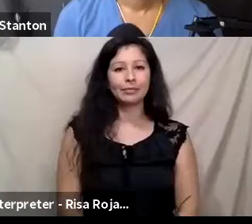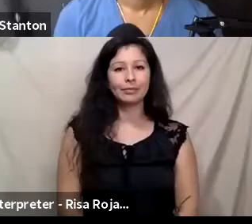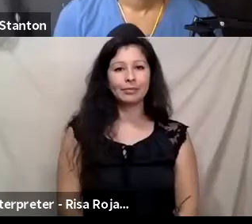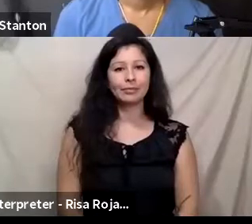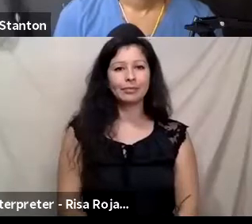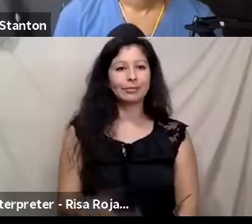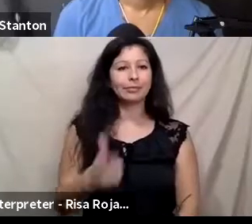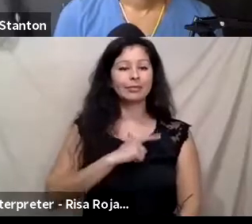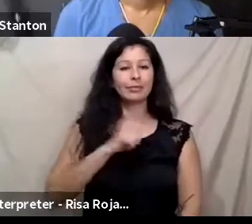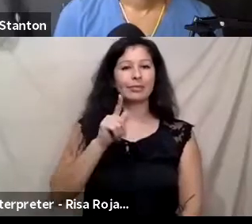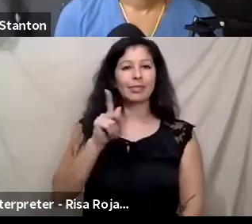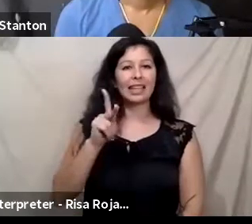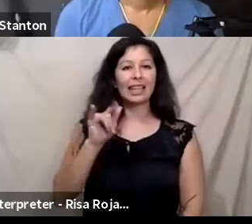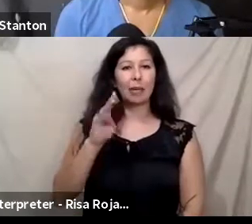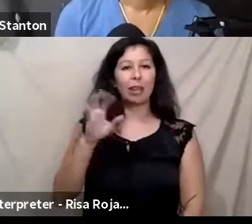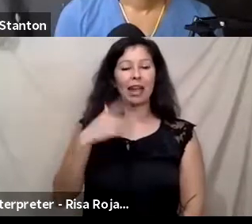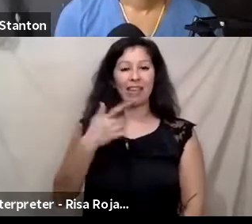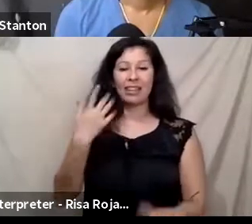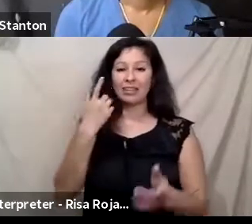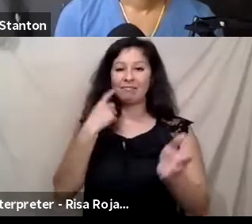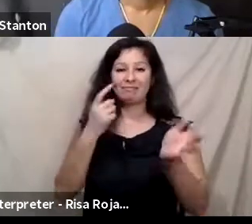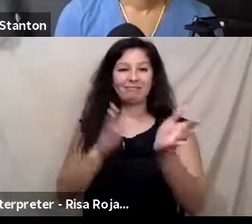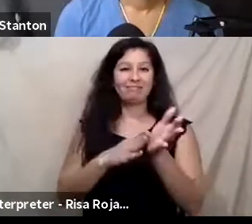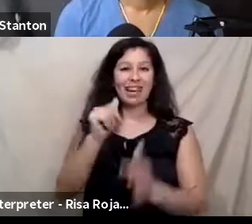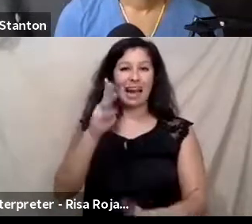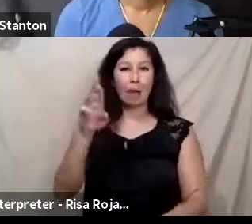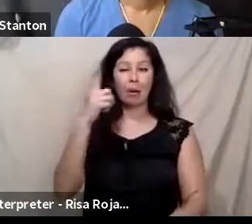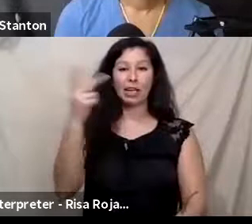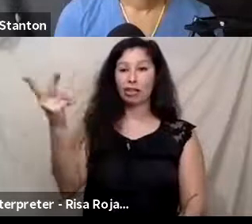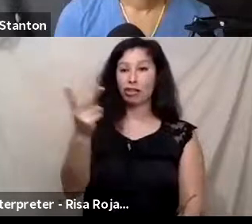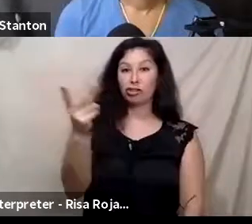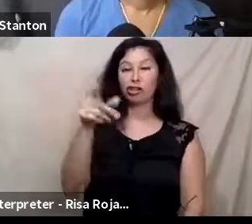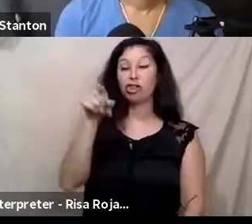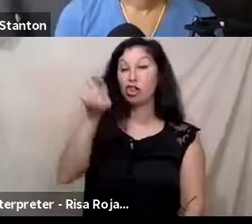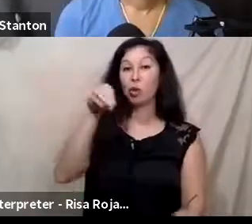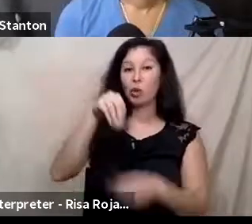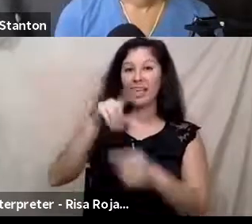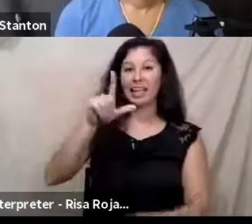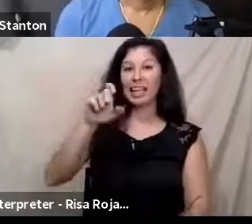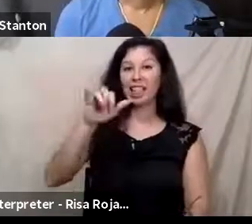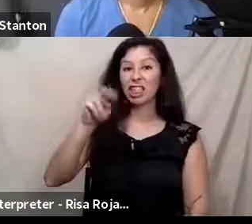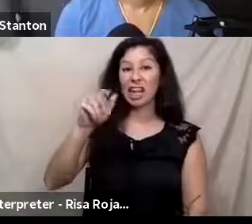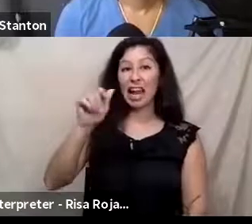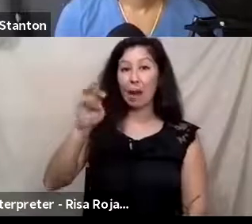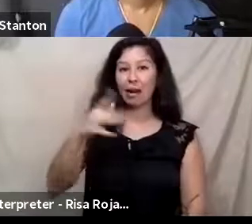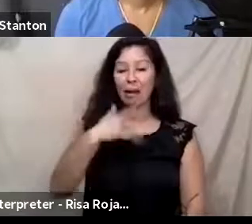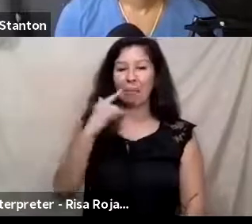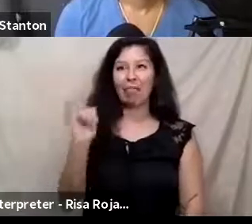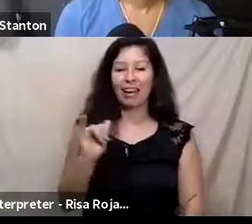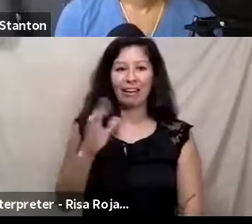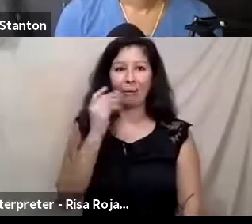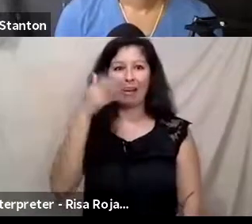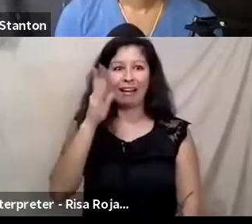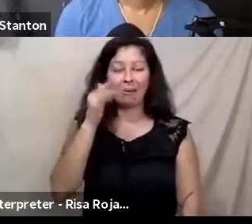Well, I mean, I have to big up Amber here. I mean, you and Legion, Amber. I mean, I'm just like, oh my